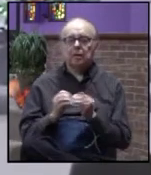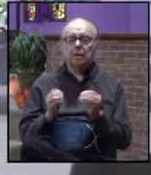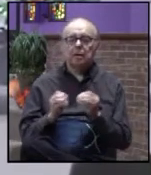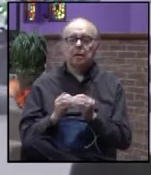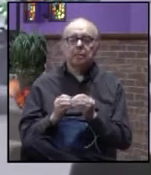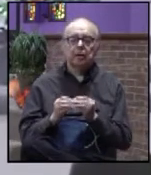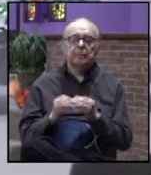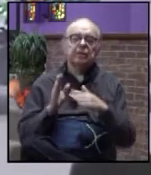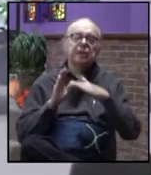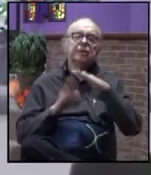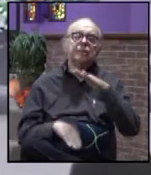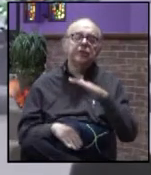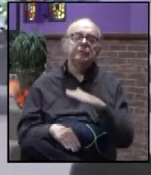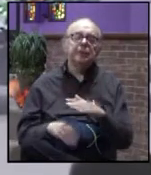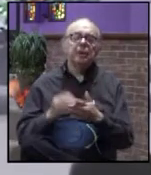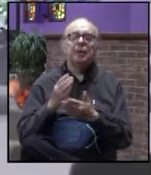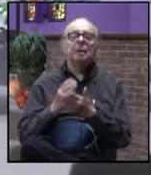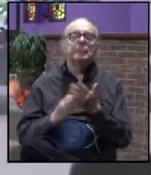pieces of plastic.